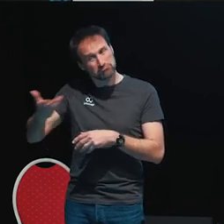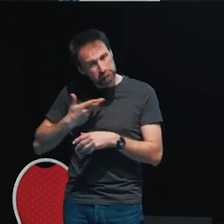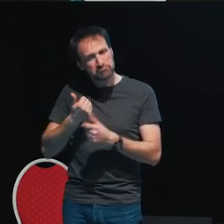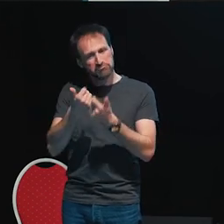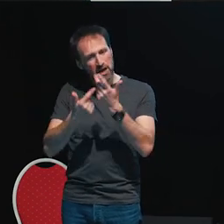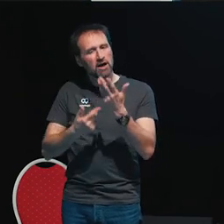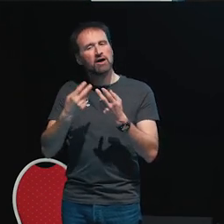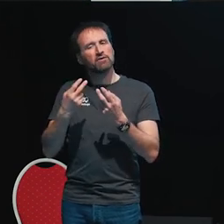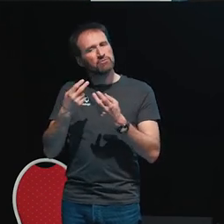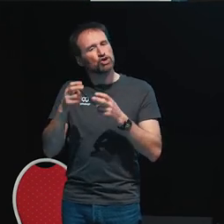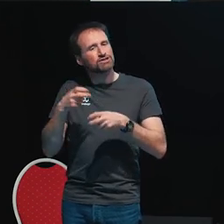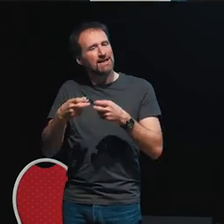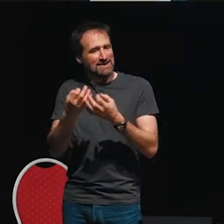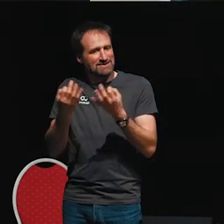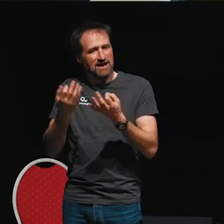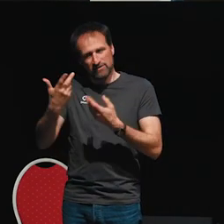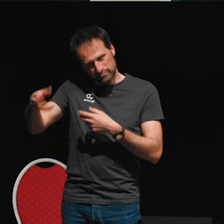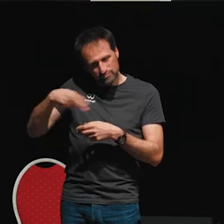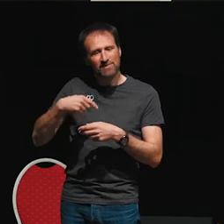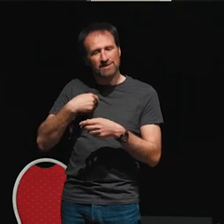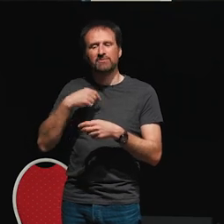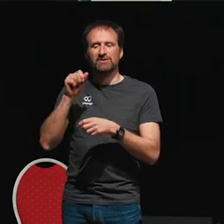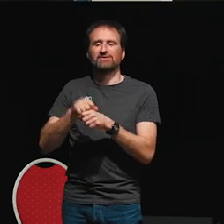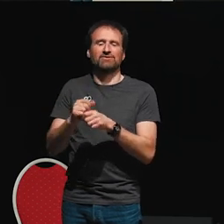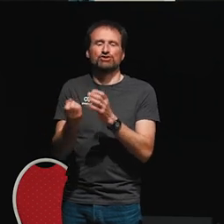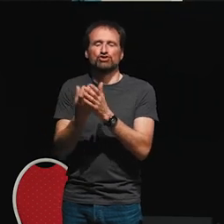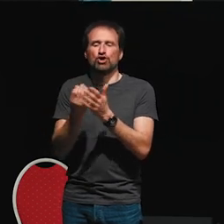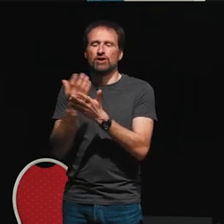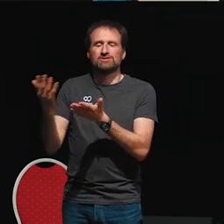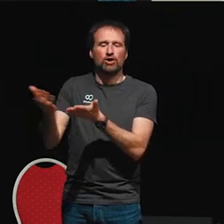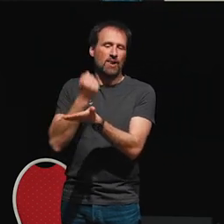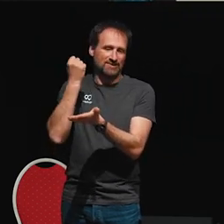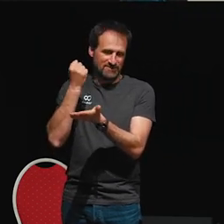for us to collect the source. And you can see here